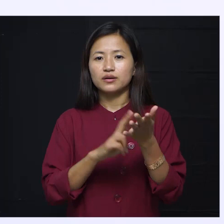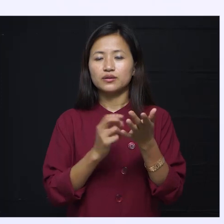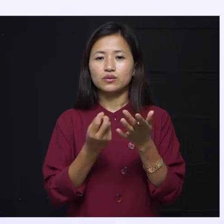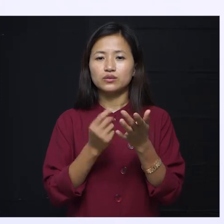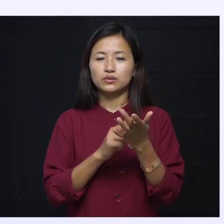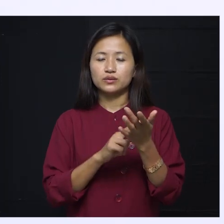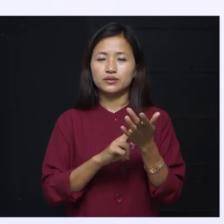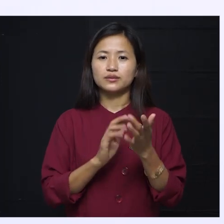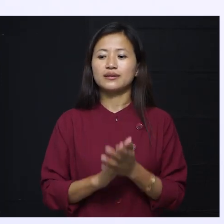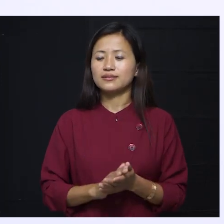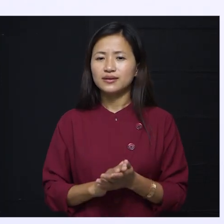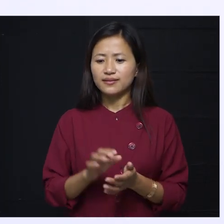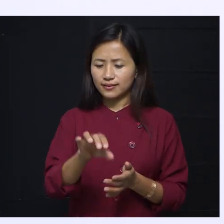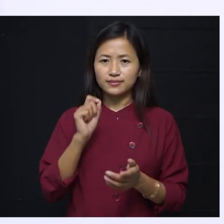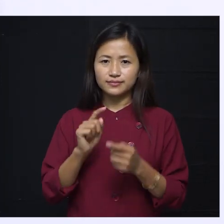of sleeping bag.